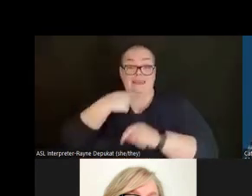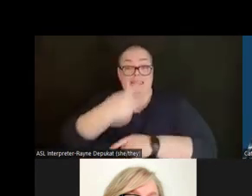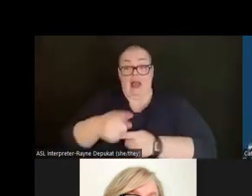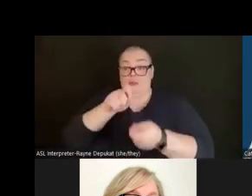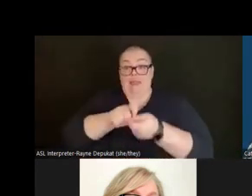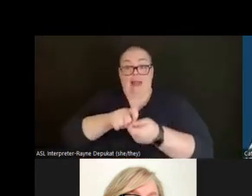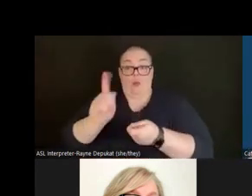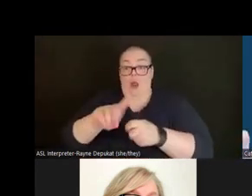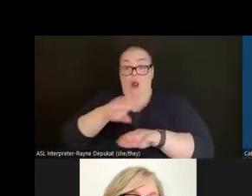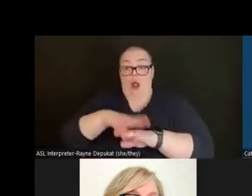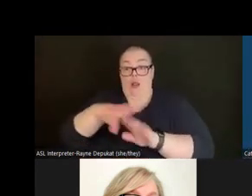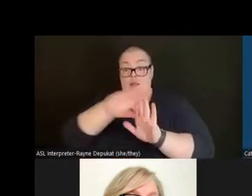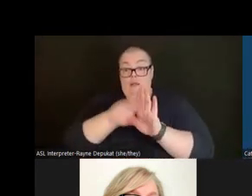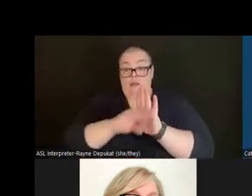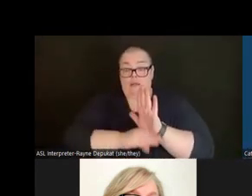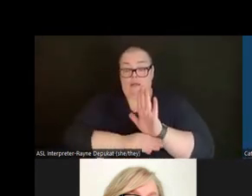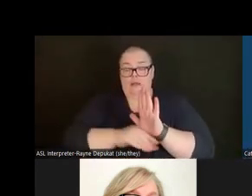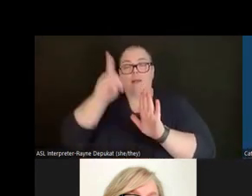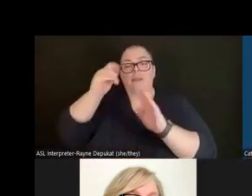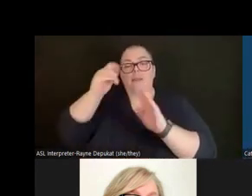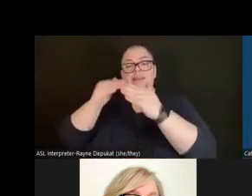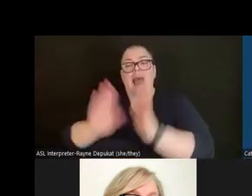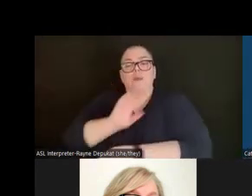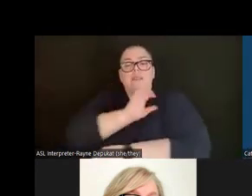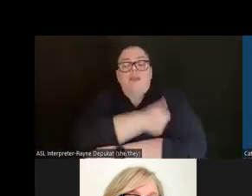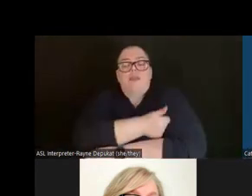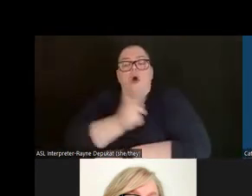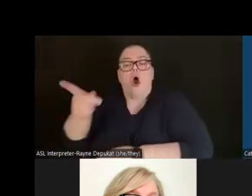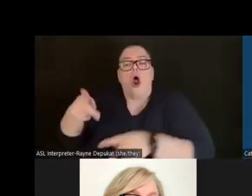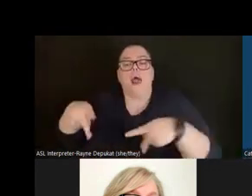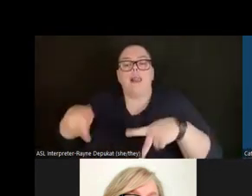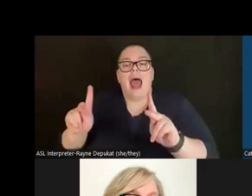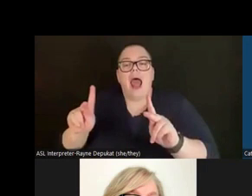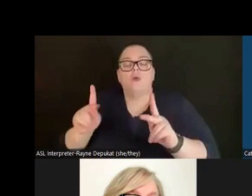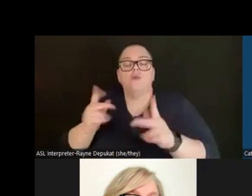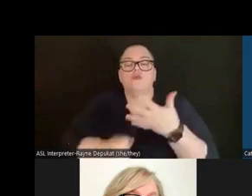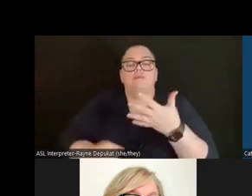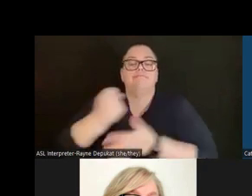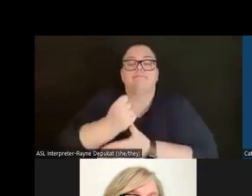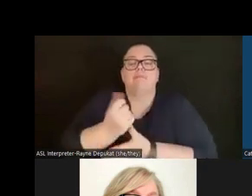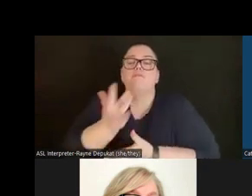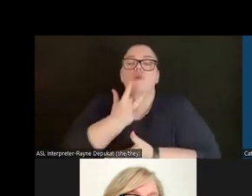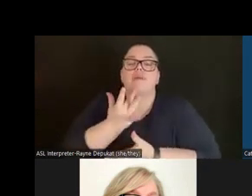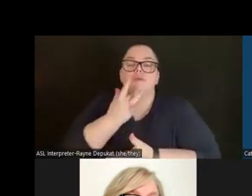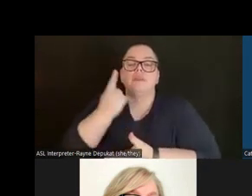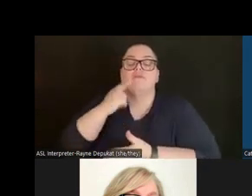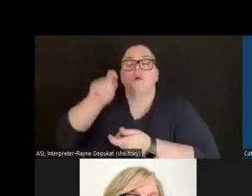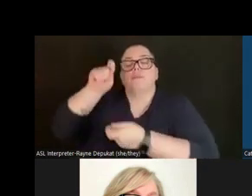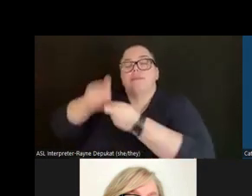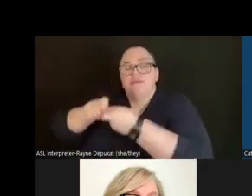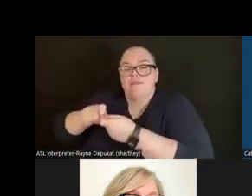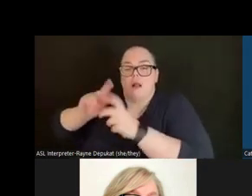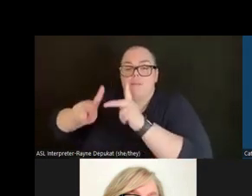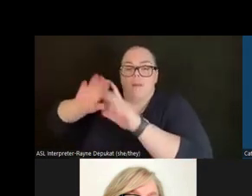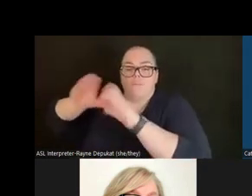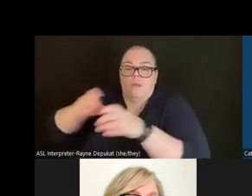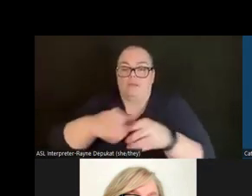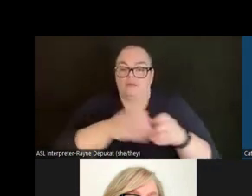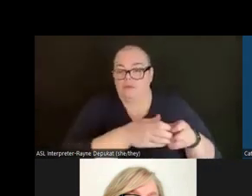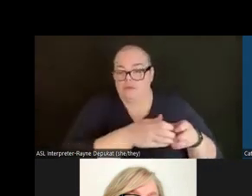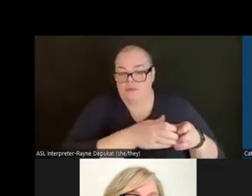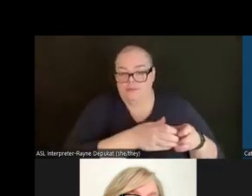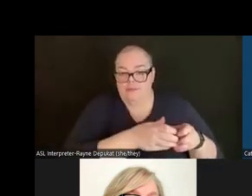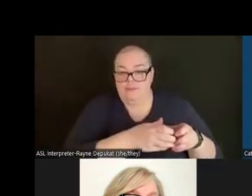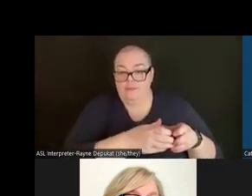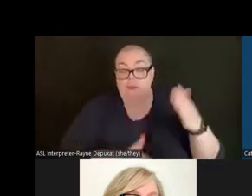in line is because housing authorities are allowed to set preferences for different populations. So you might